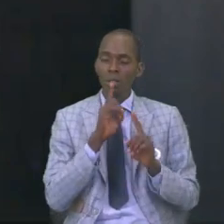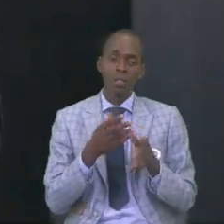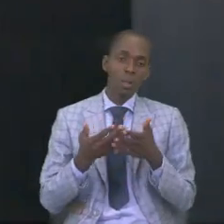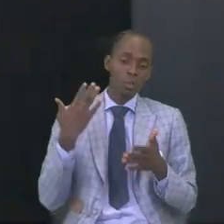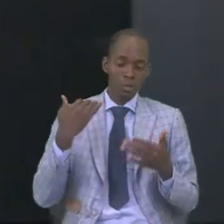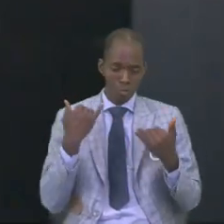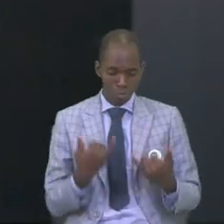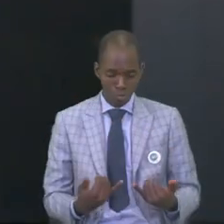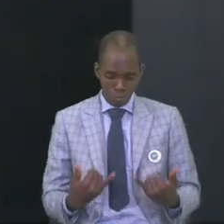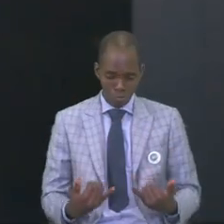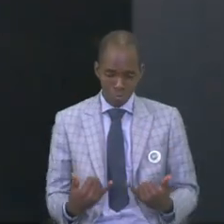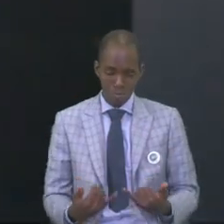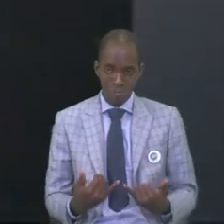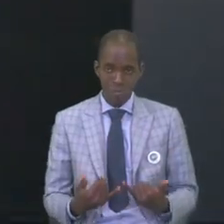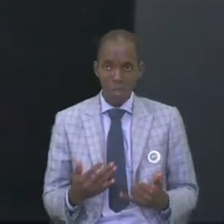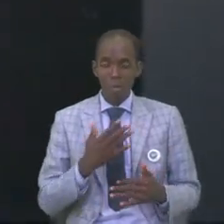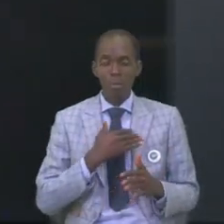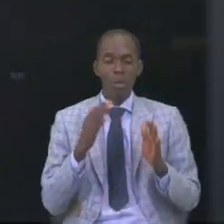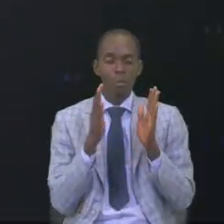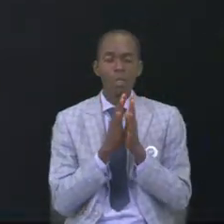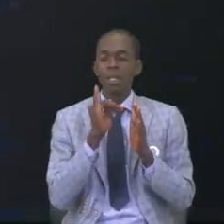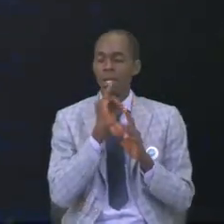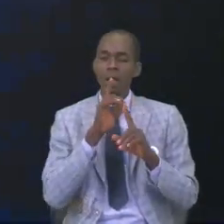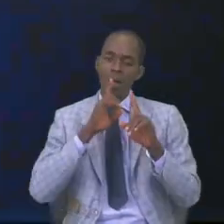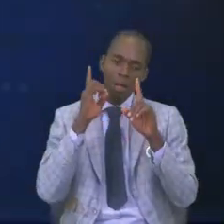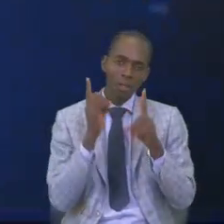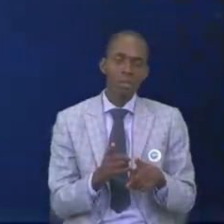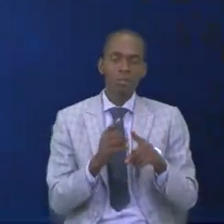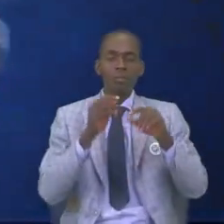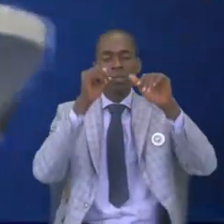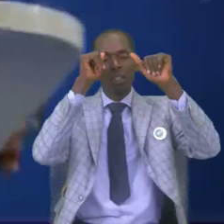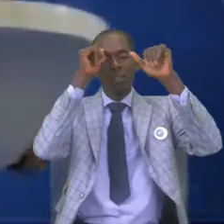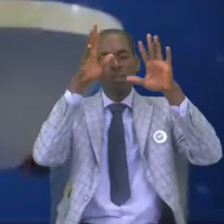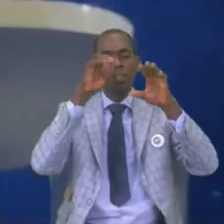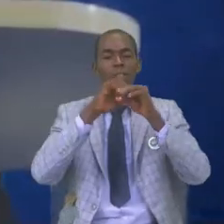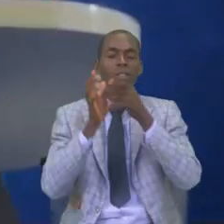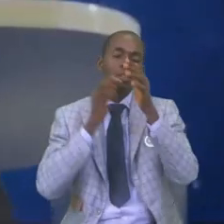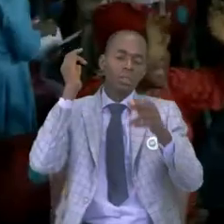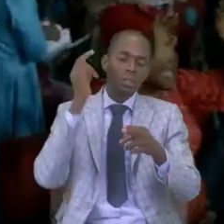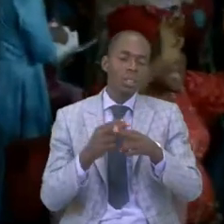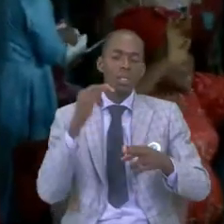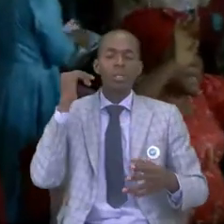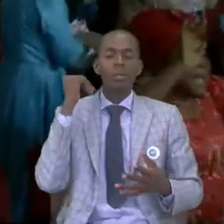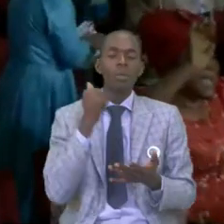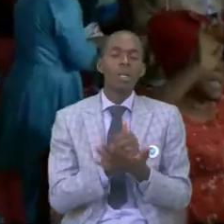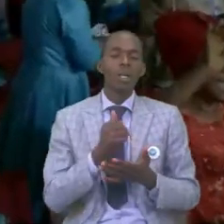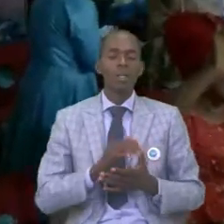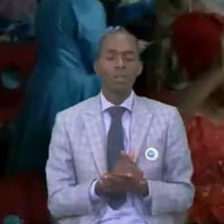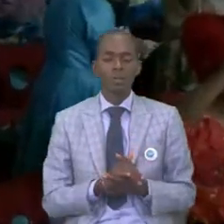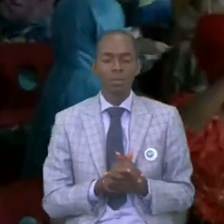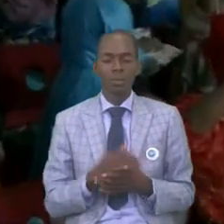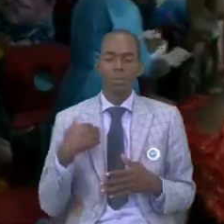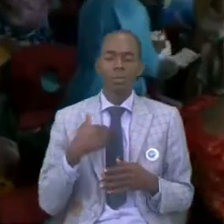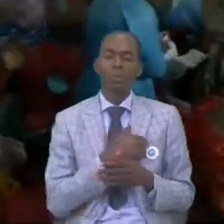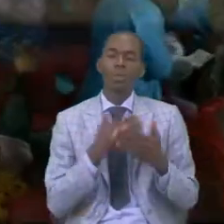today, my prayer is answered. Father, in Jesus' name, we thank you,